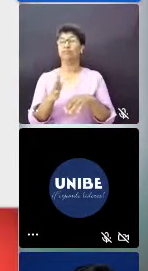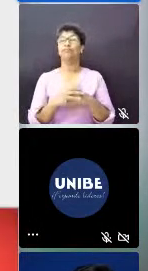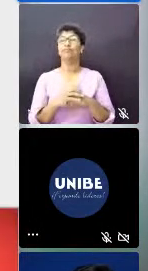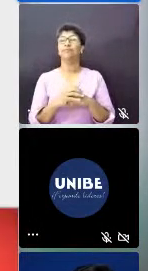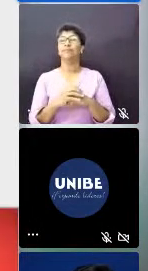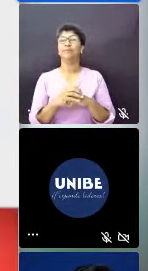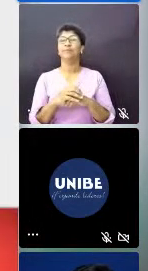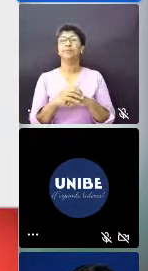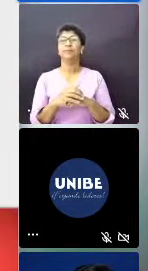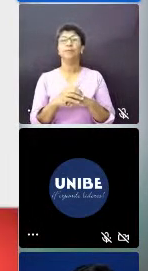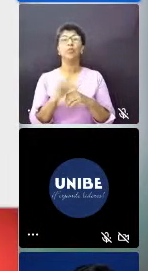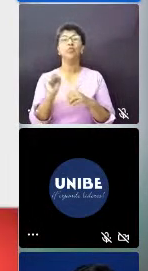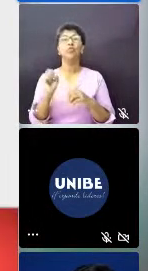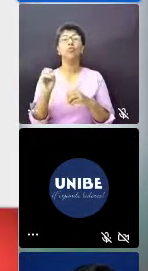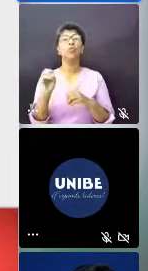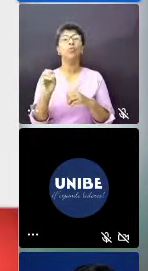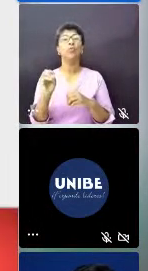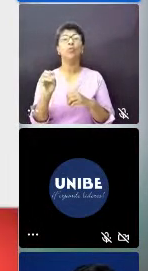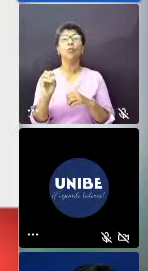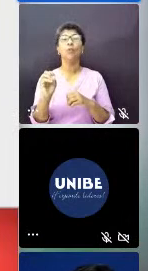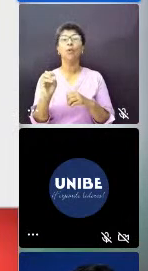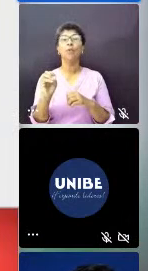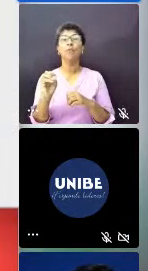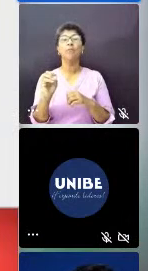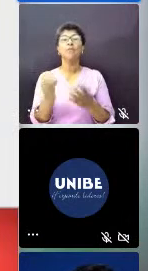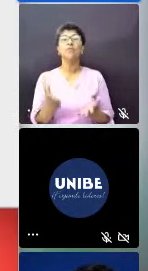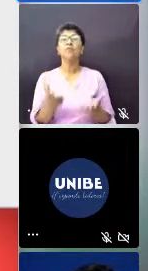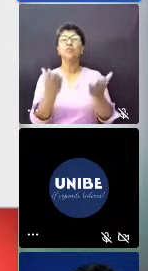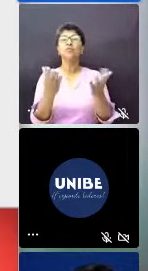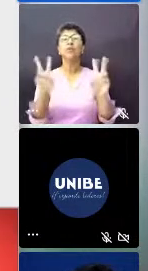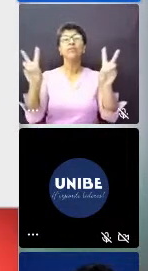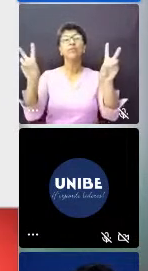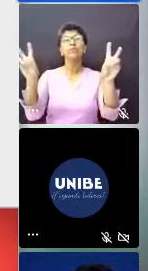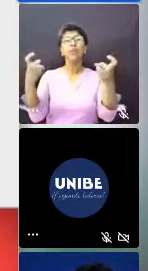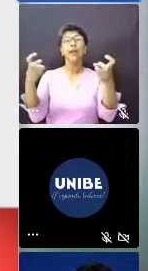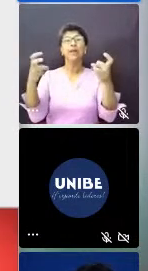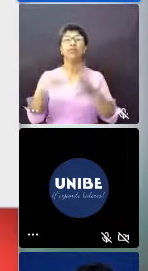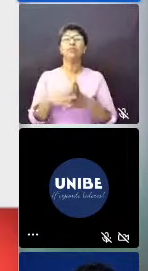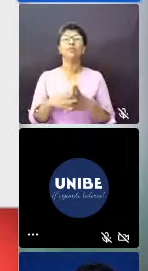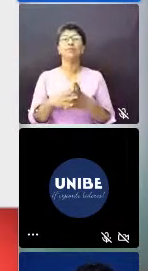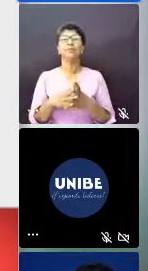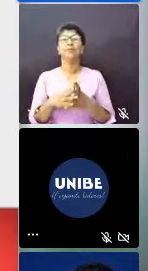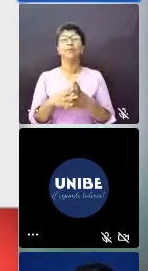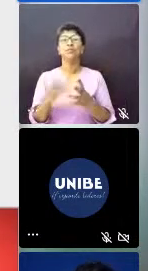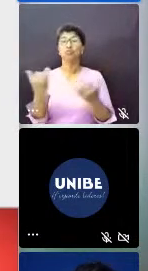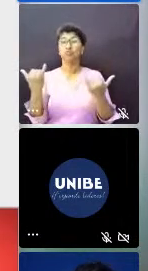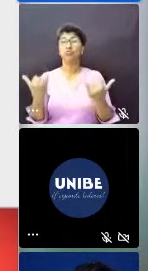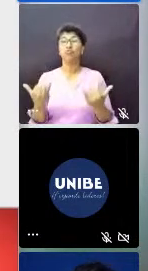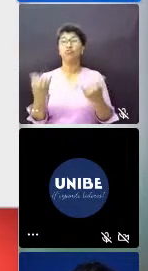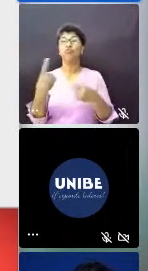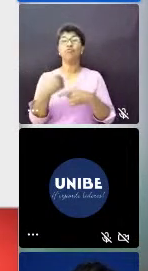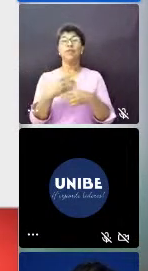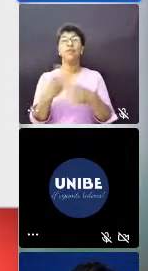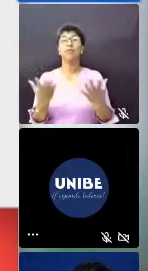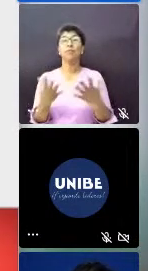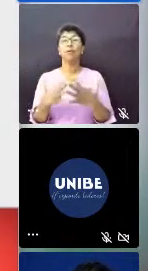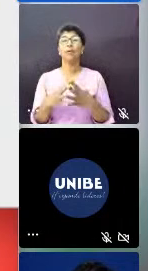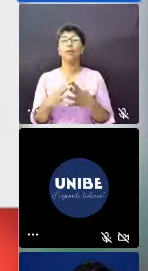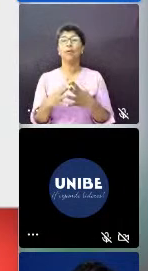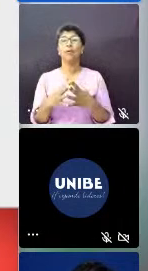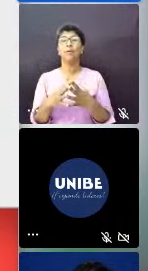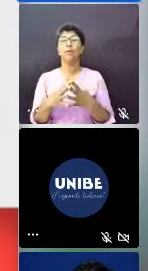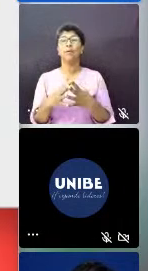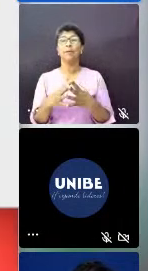Okay, so this is just the title of my presentation for today.